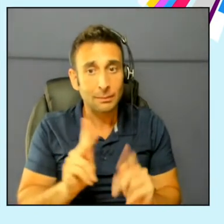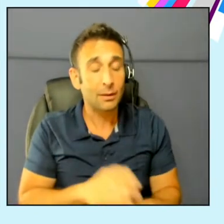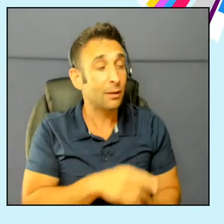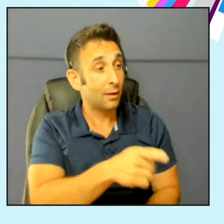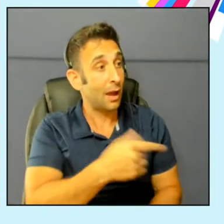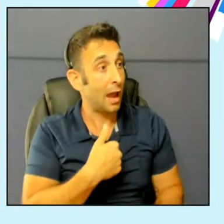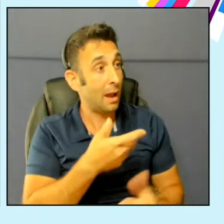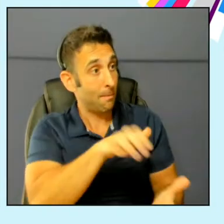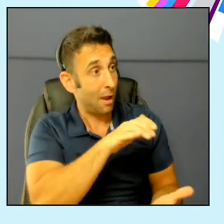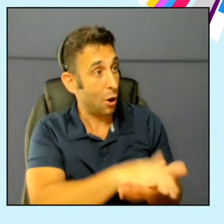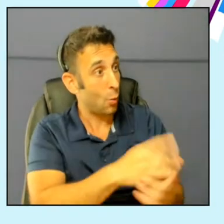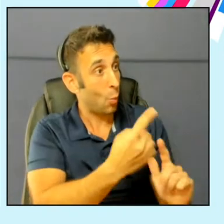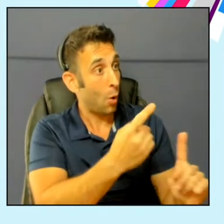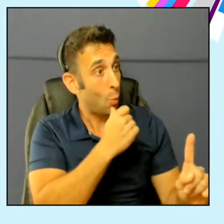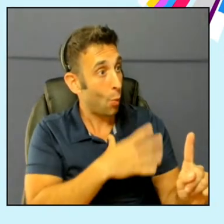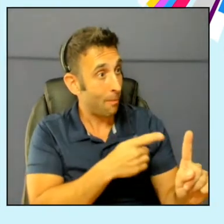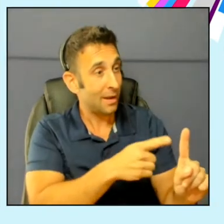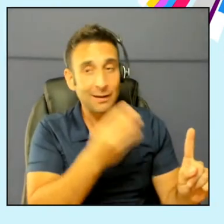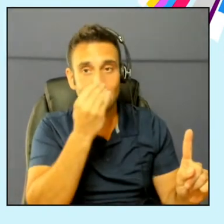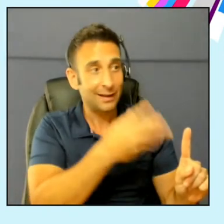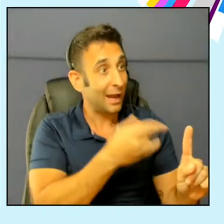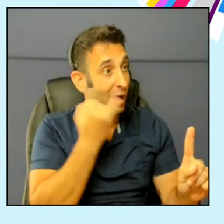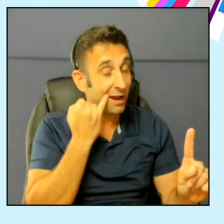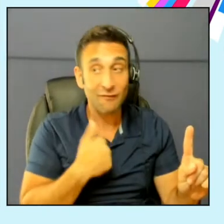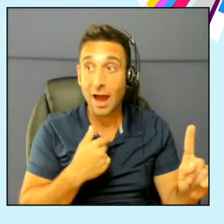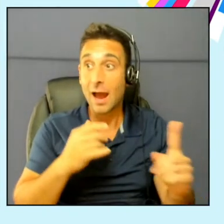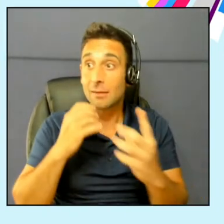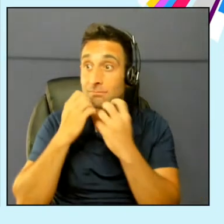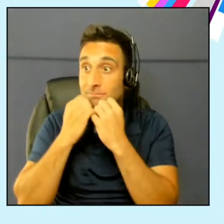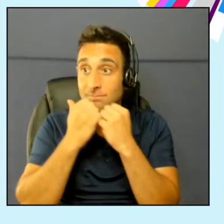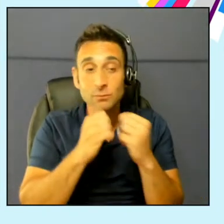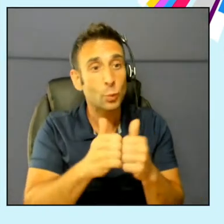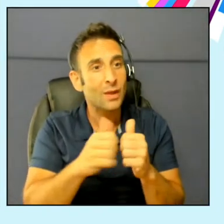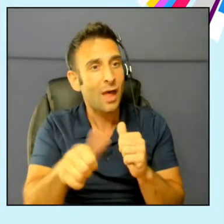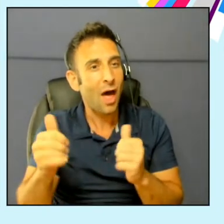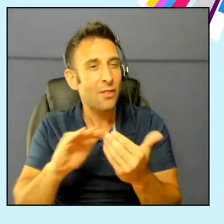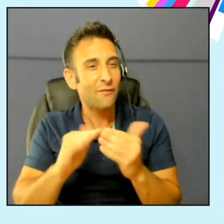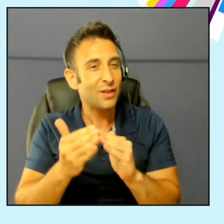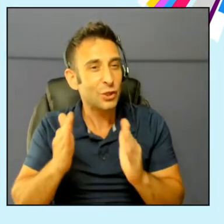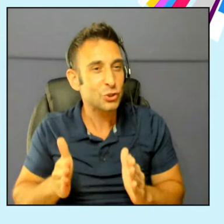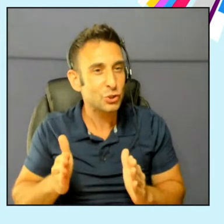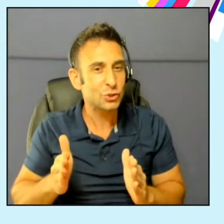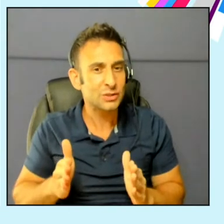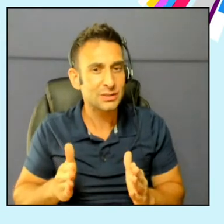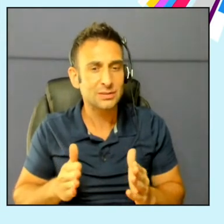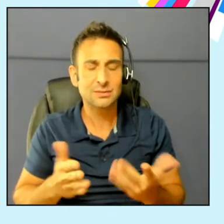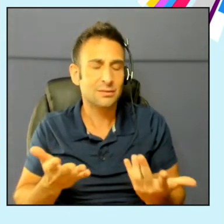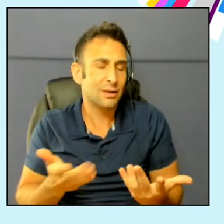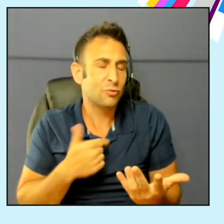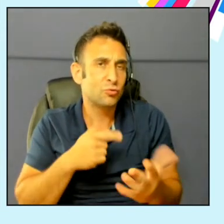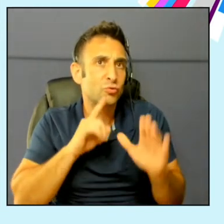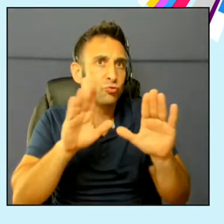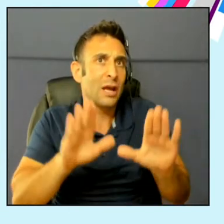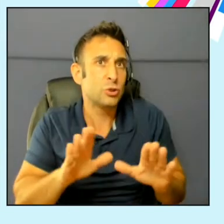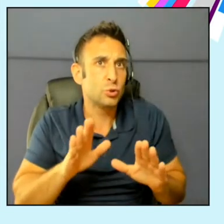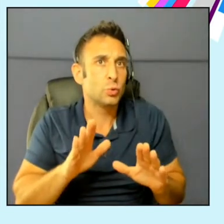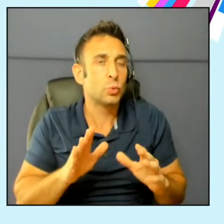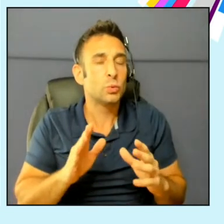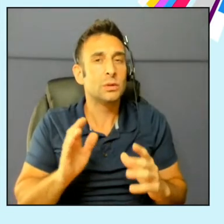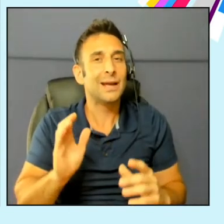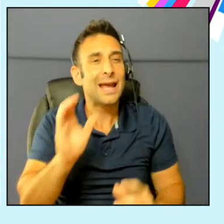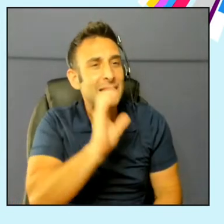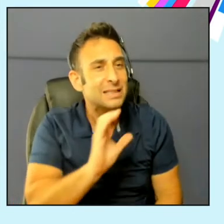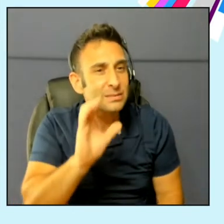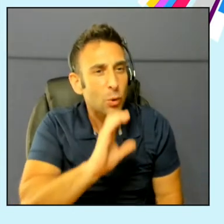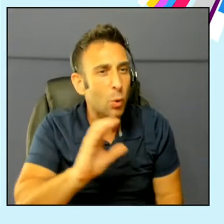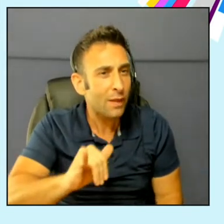villagers, and I ended up getting to 10 hearts with everyone. And it was really great to get to explore that in a safe way, in